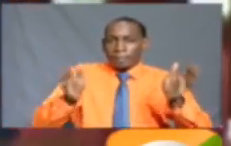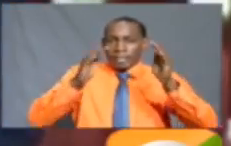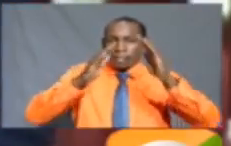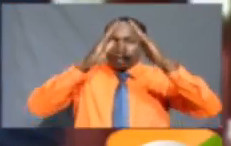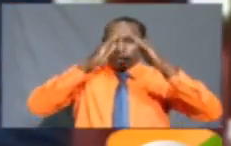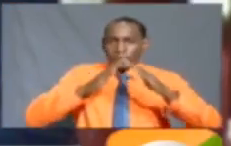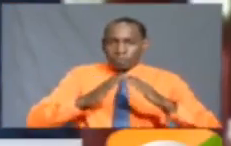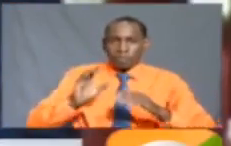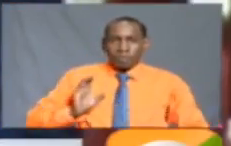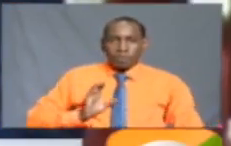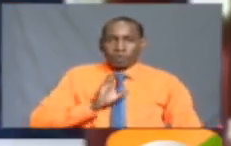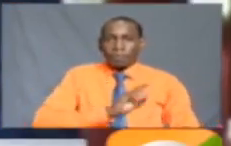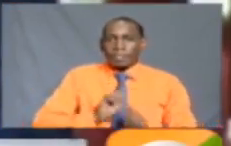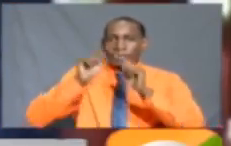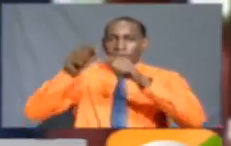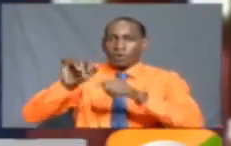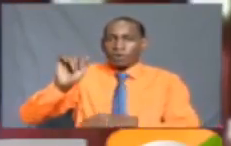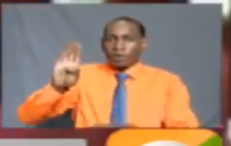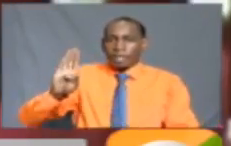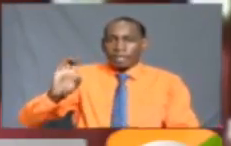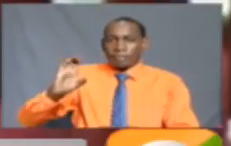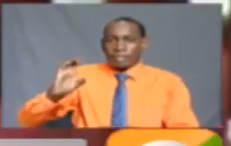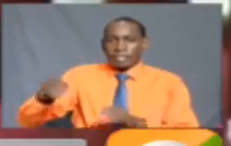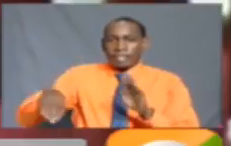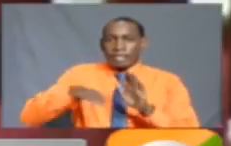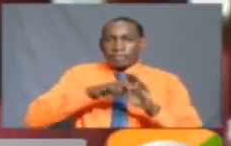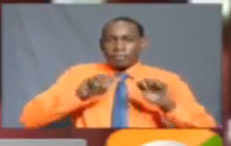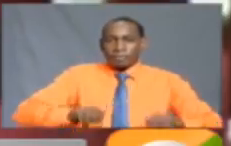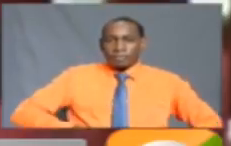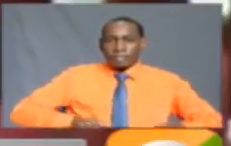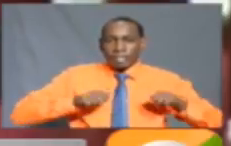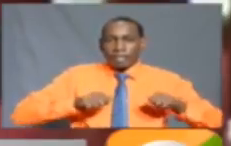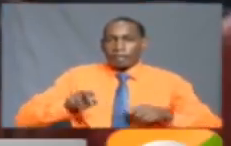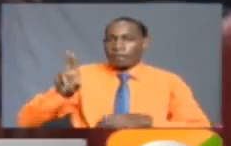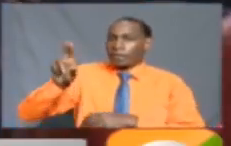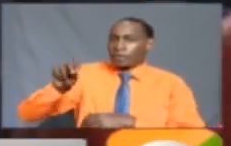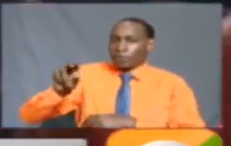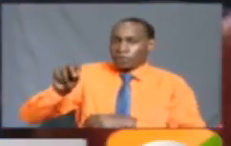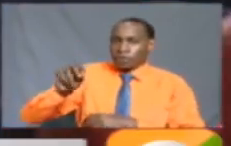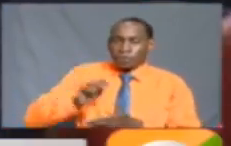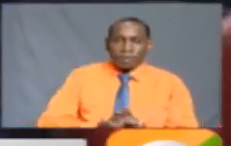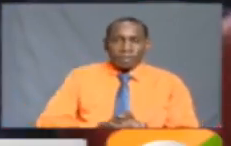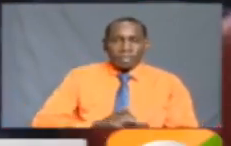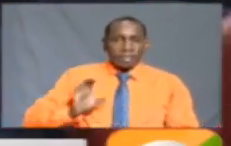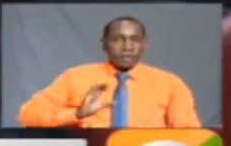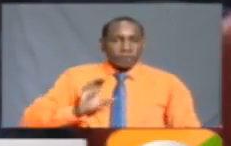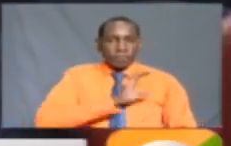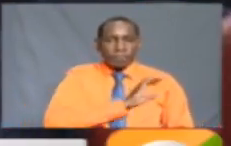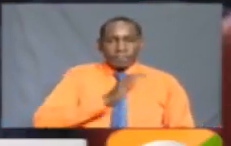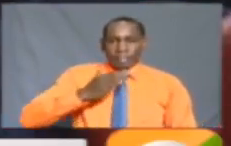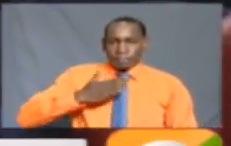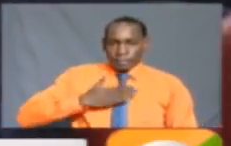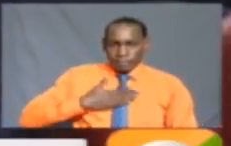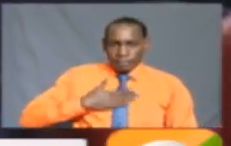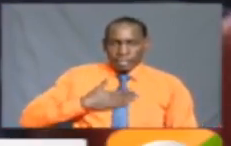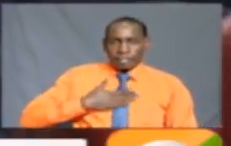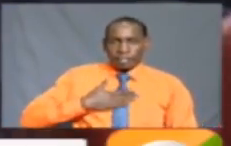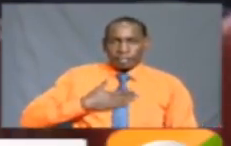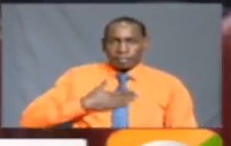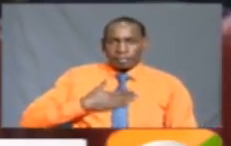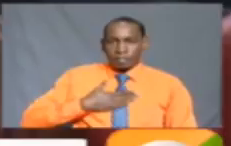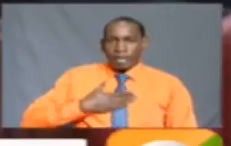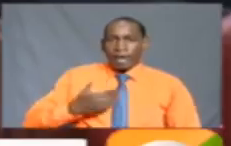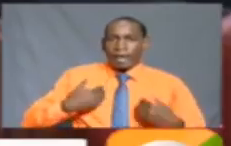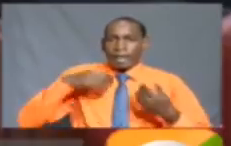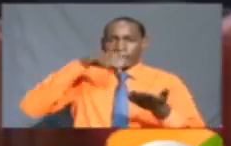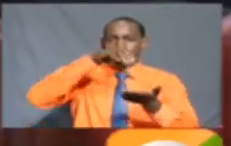go to IEBC and remove Chair Wafula Chebukati? No. My committee also came across